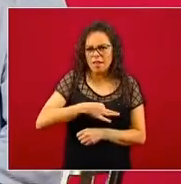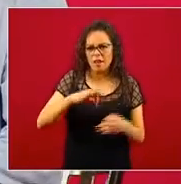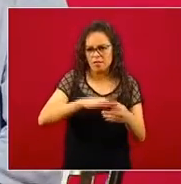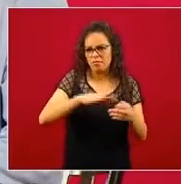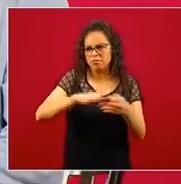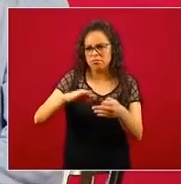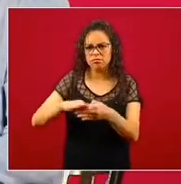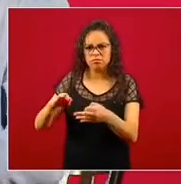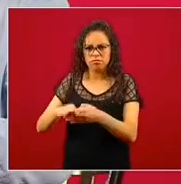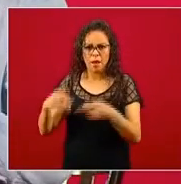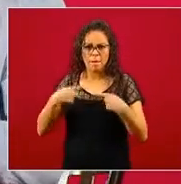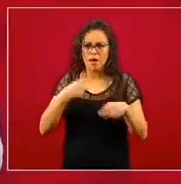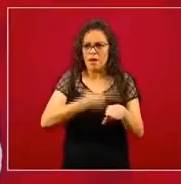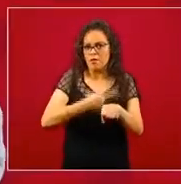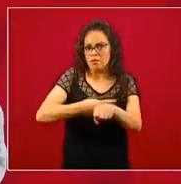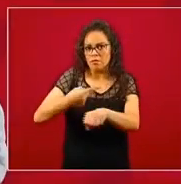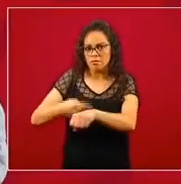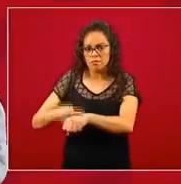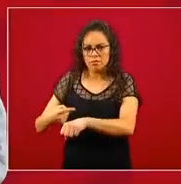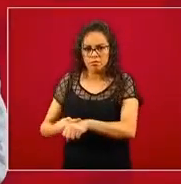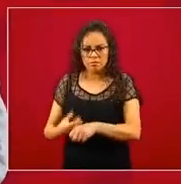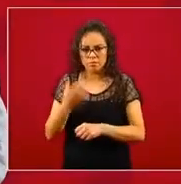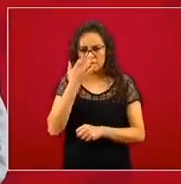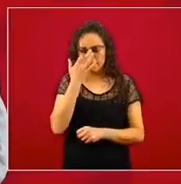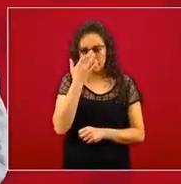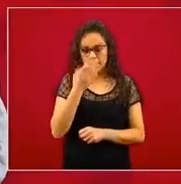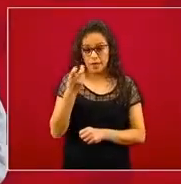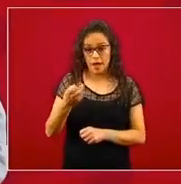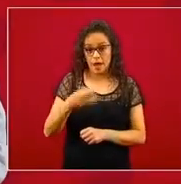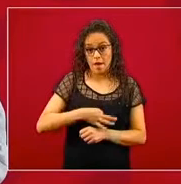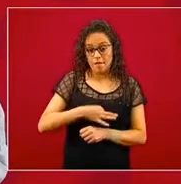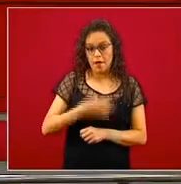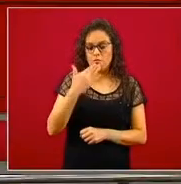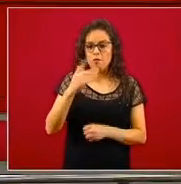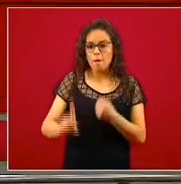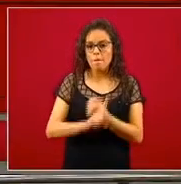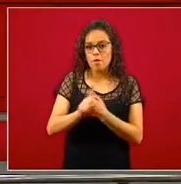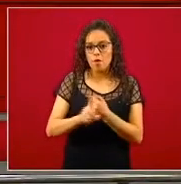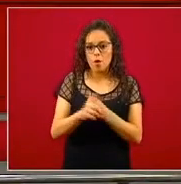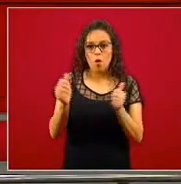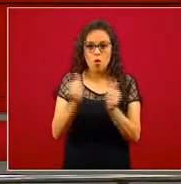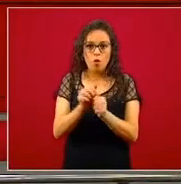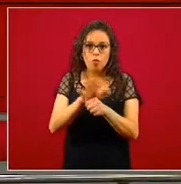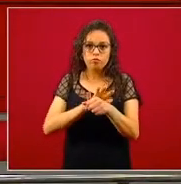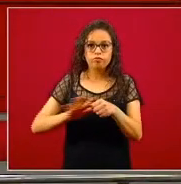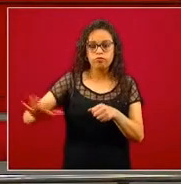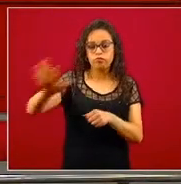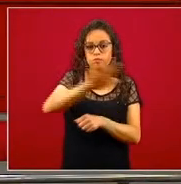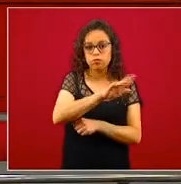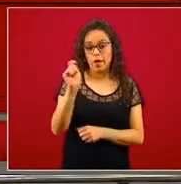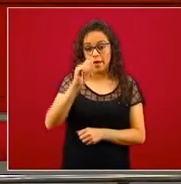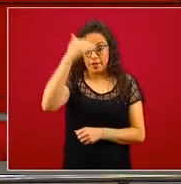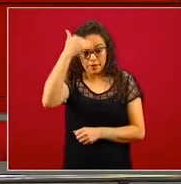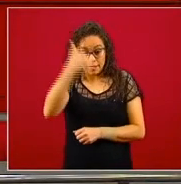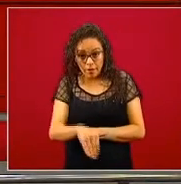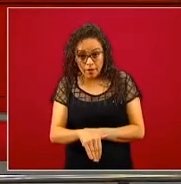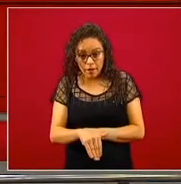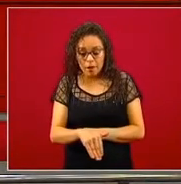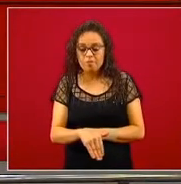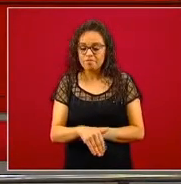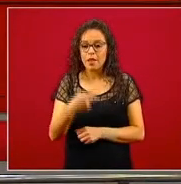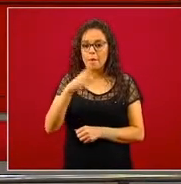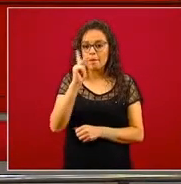the virus frequently being throughout the population with no environmental reservoirs